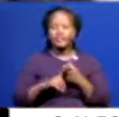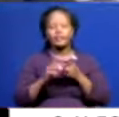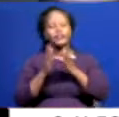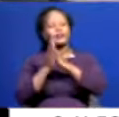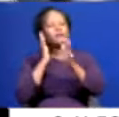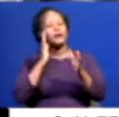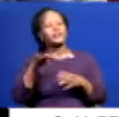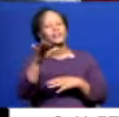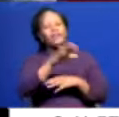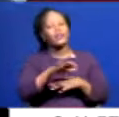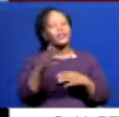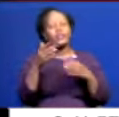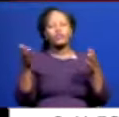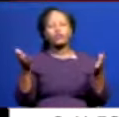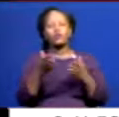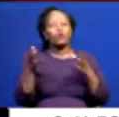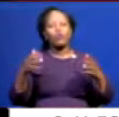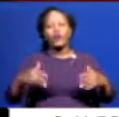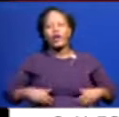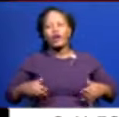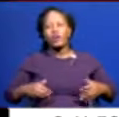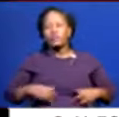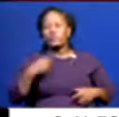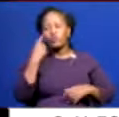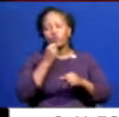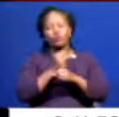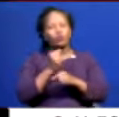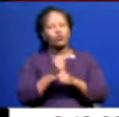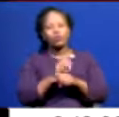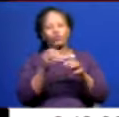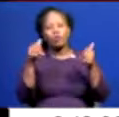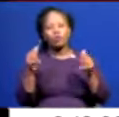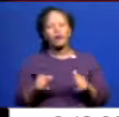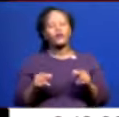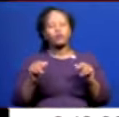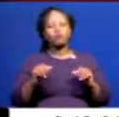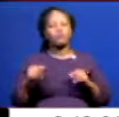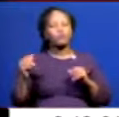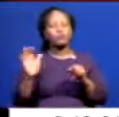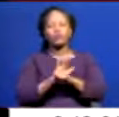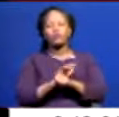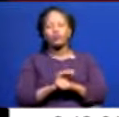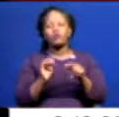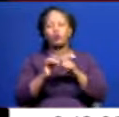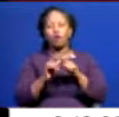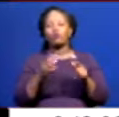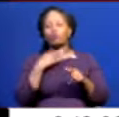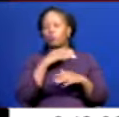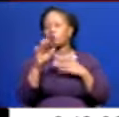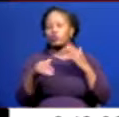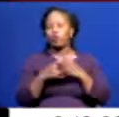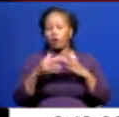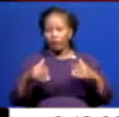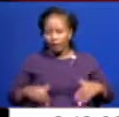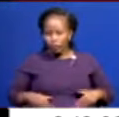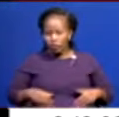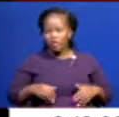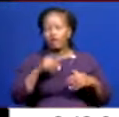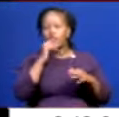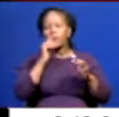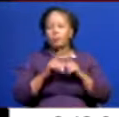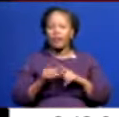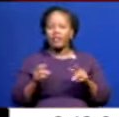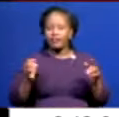where our youth usually who are not gainfully employed at domicile. We want all our youth, our brothers and